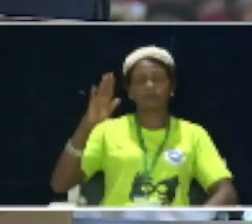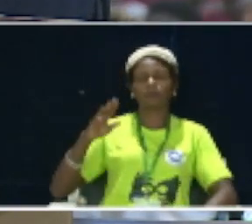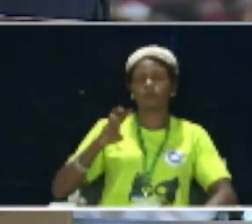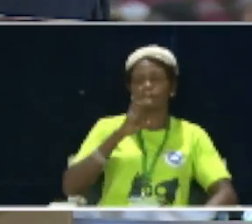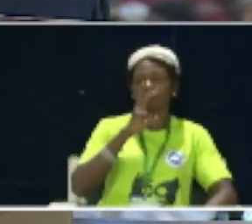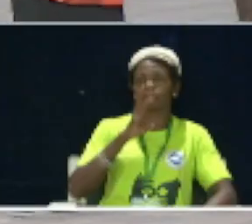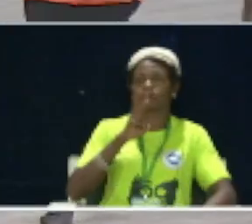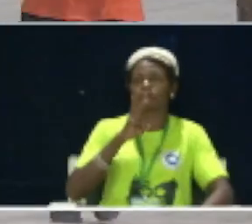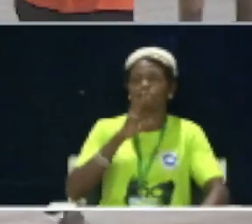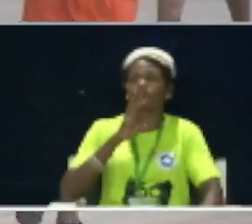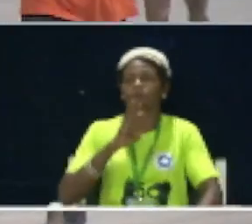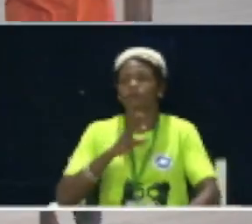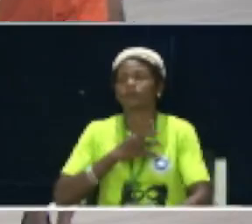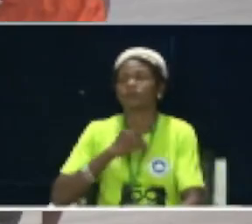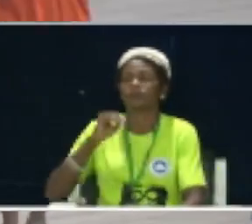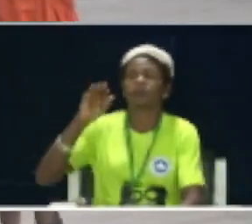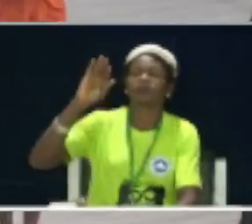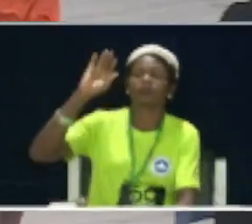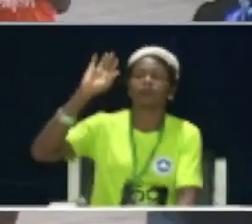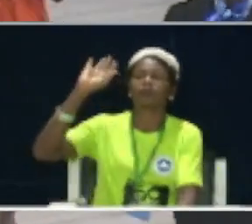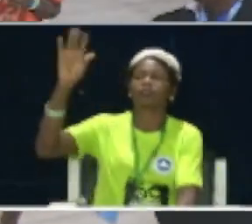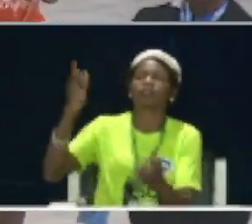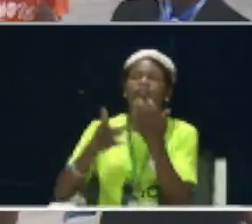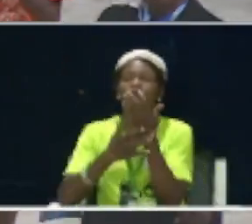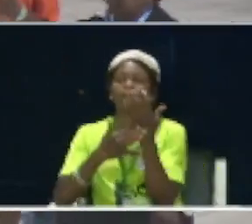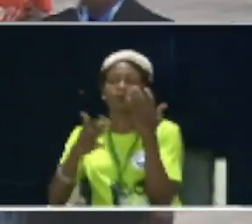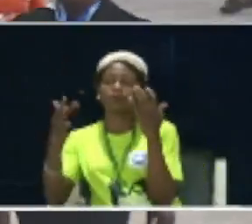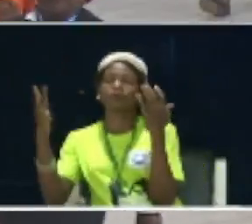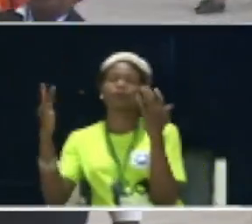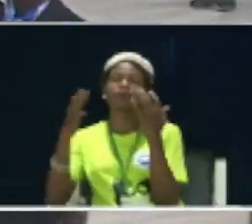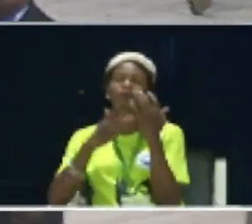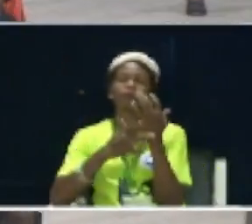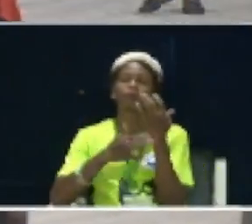Let the warmth and the blood